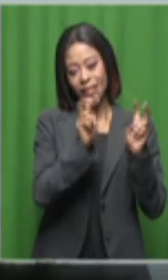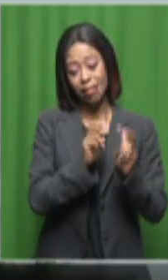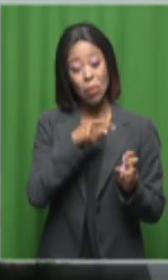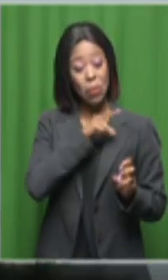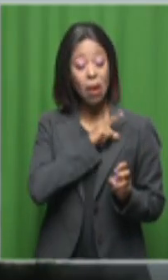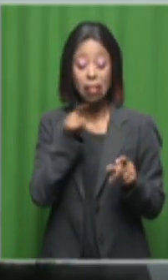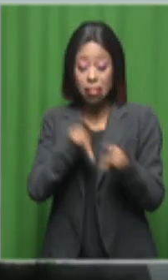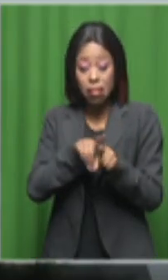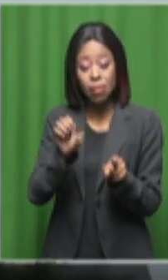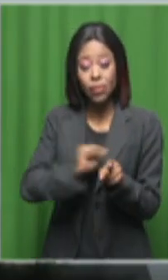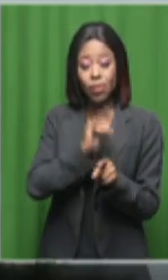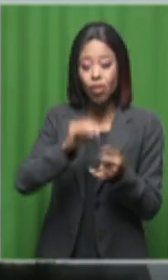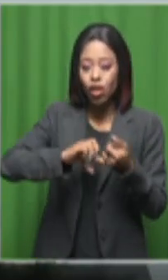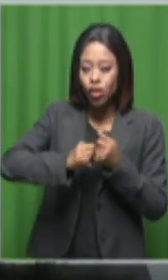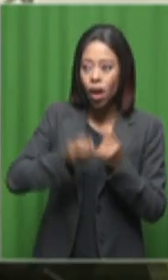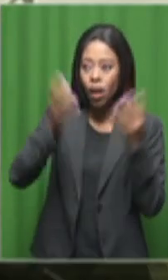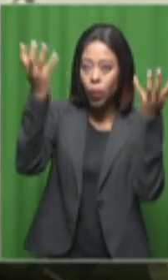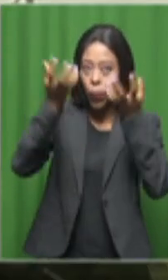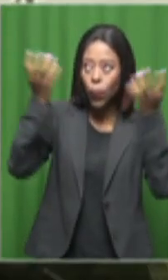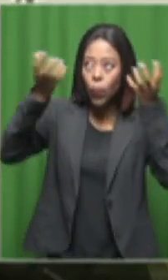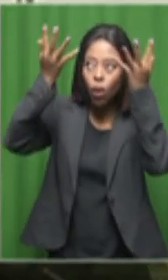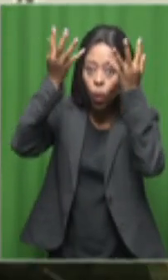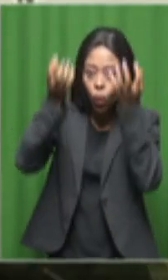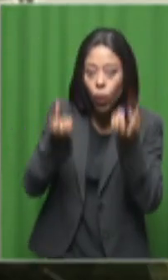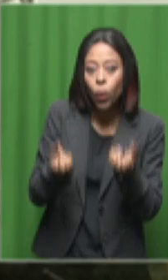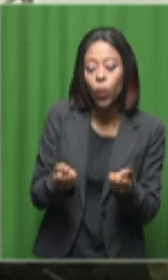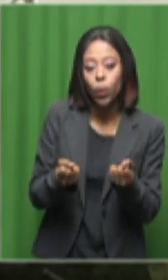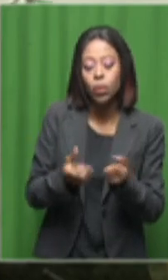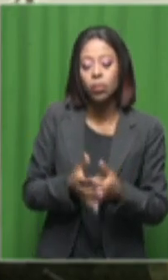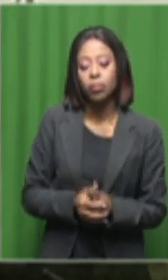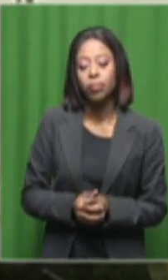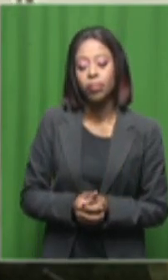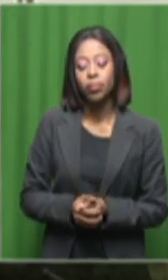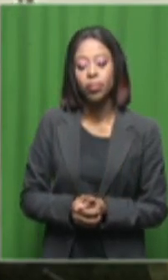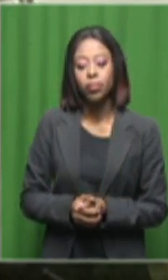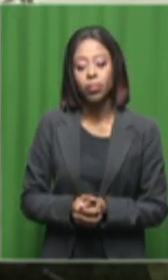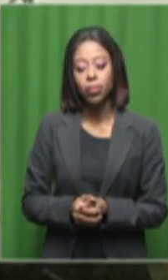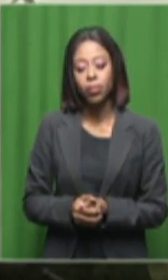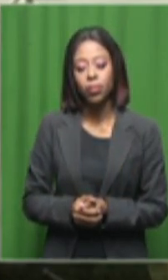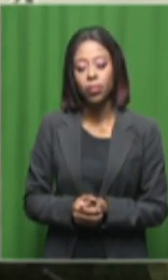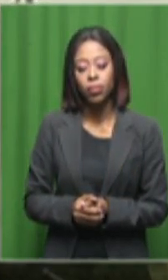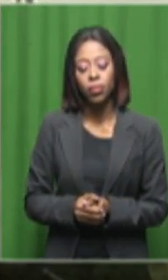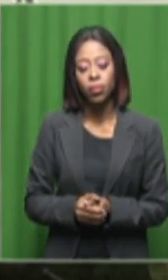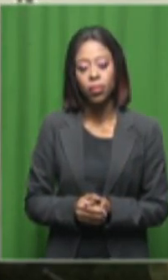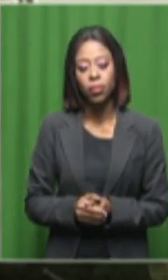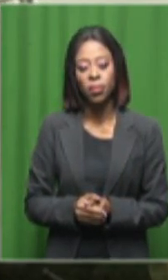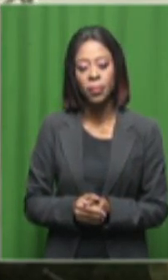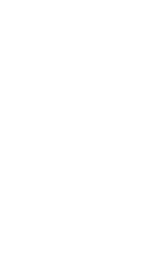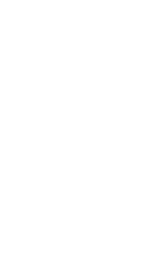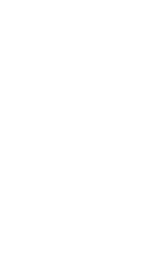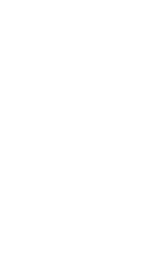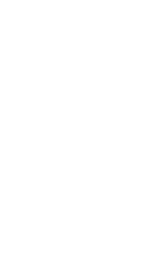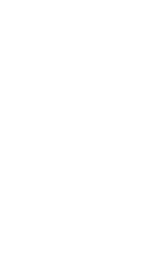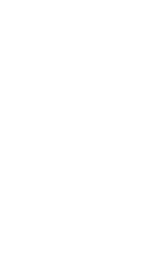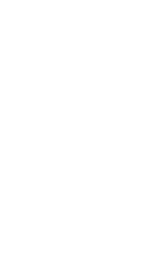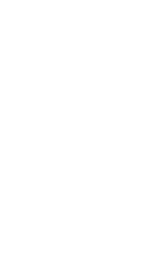its part to curb its carbon footprint. Nompumelelo Seziba, SABC News, Johannesburg.